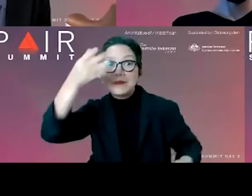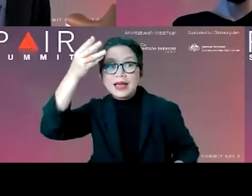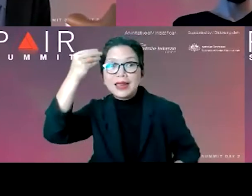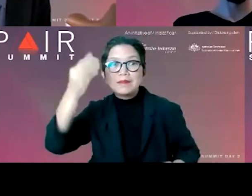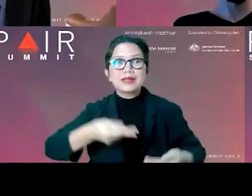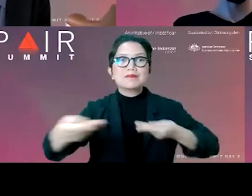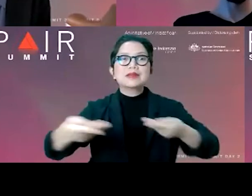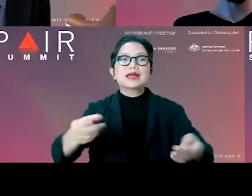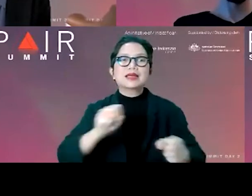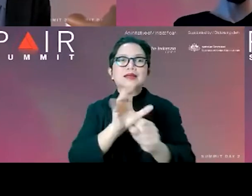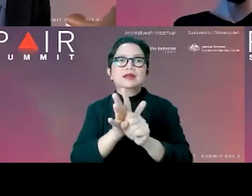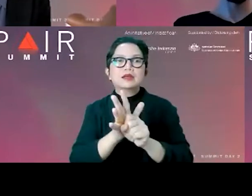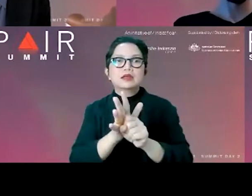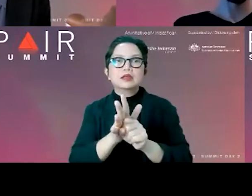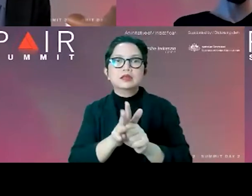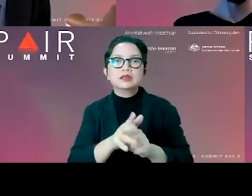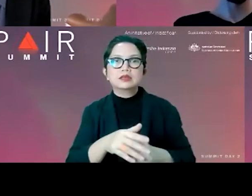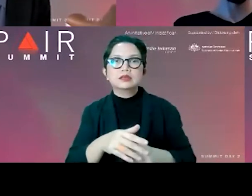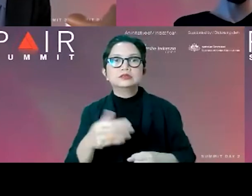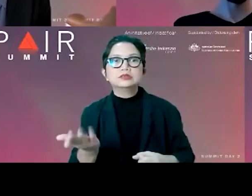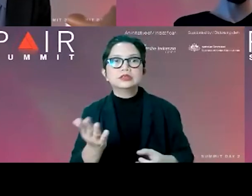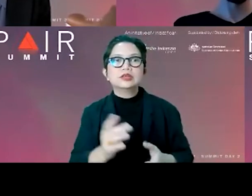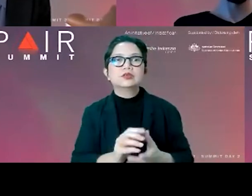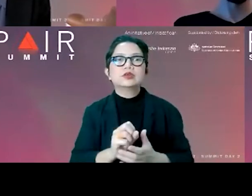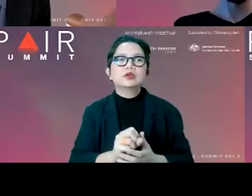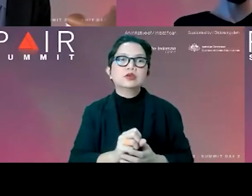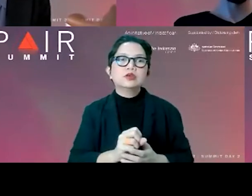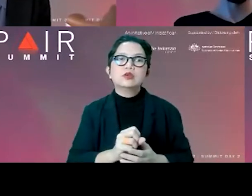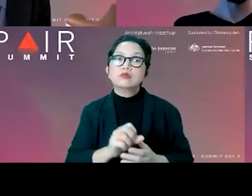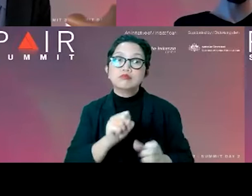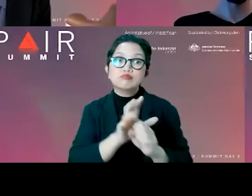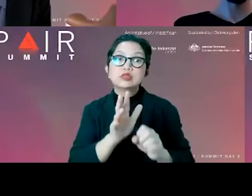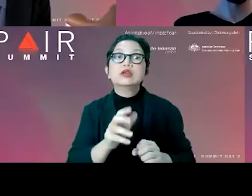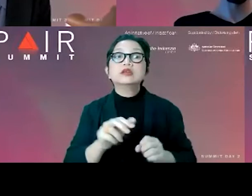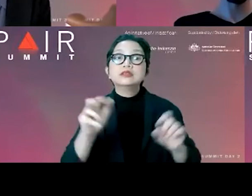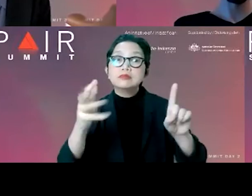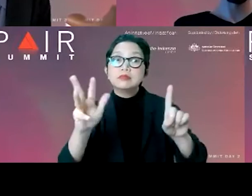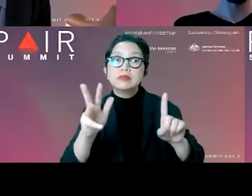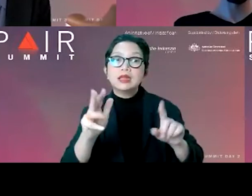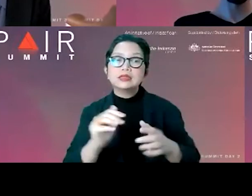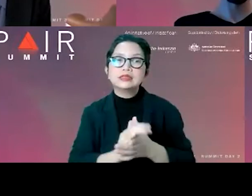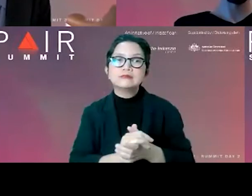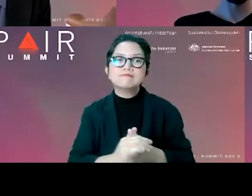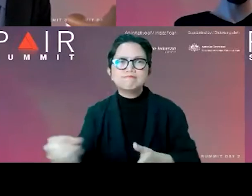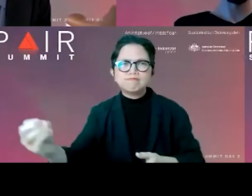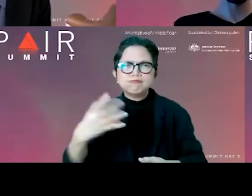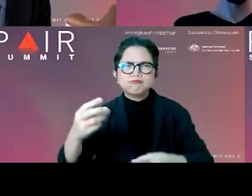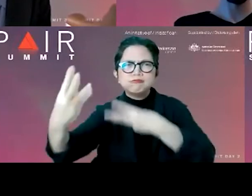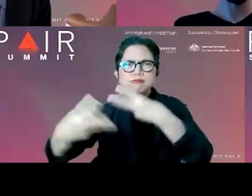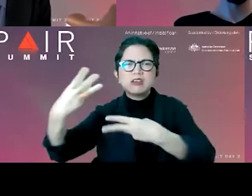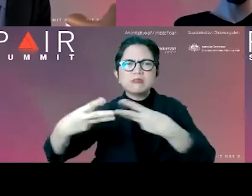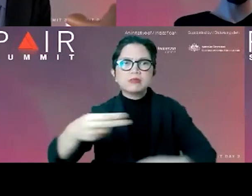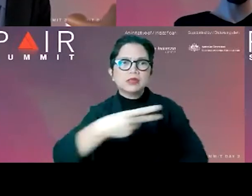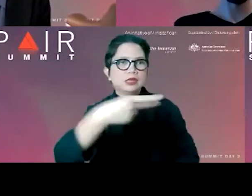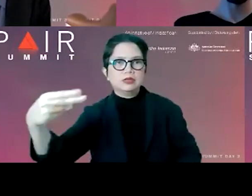The COVID-19 pandemic has hit the Indonesian economy quite hard. Slowing COVID means slowing